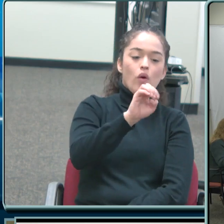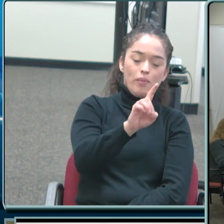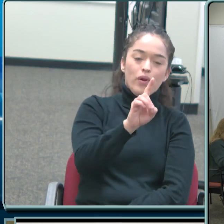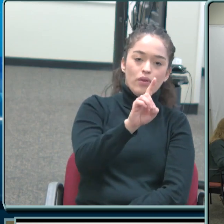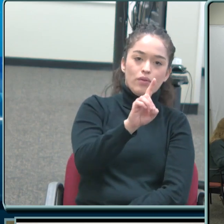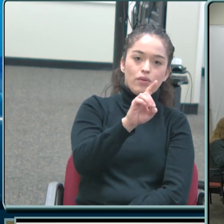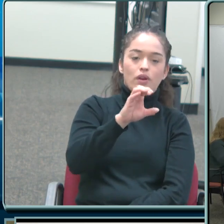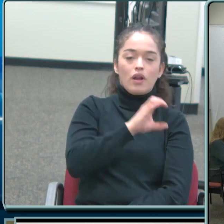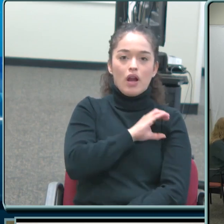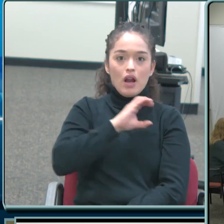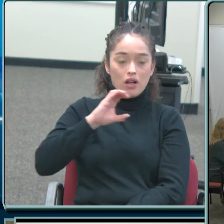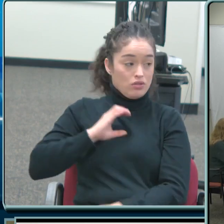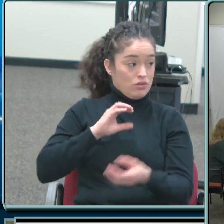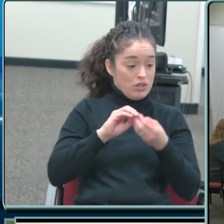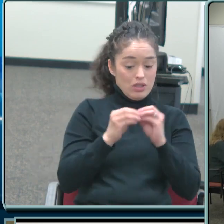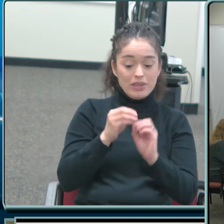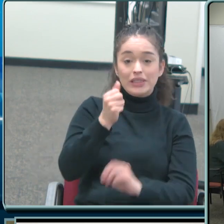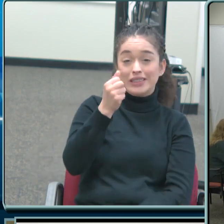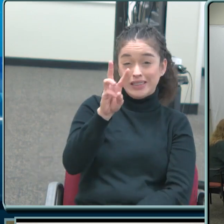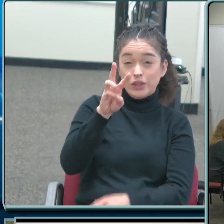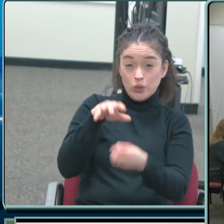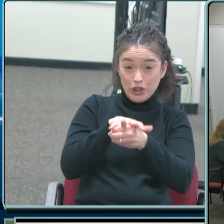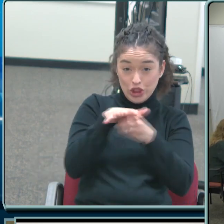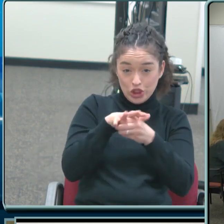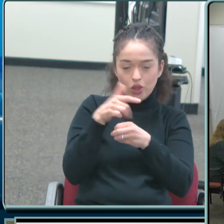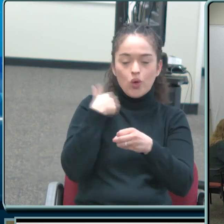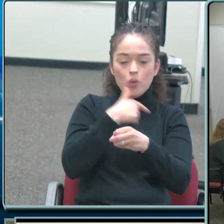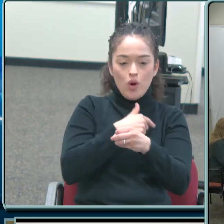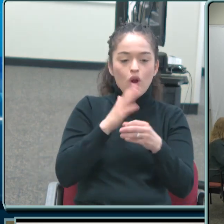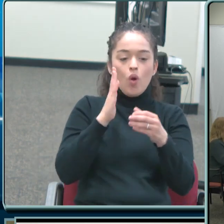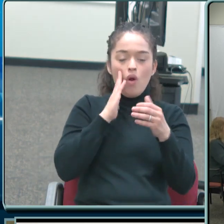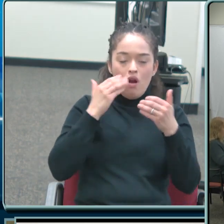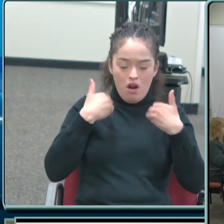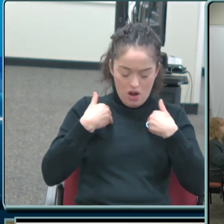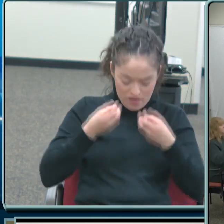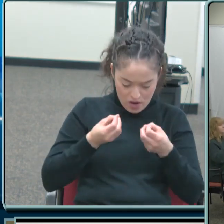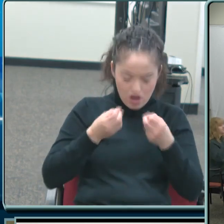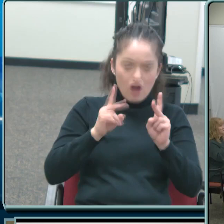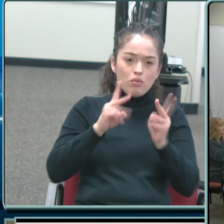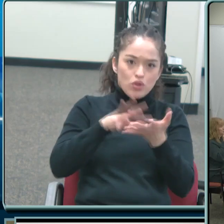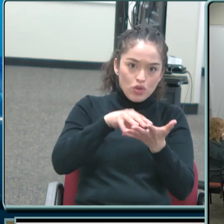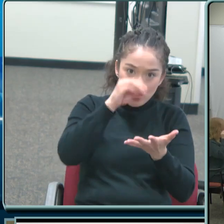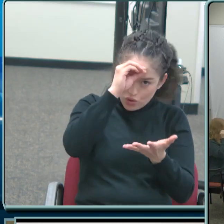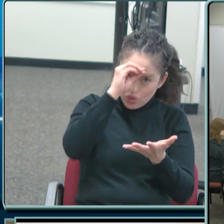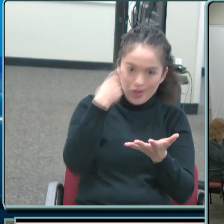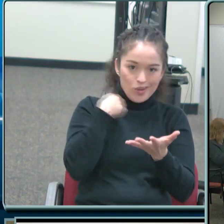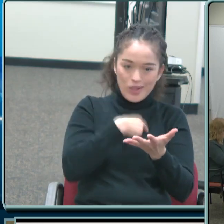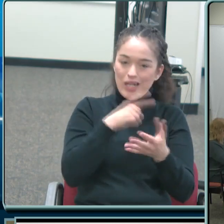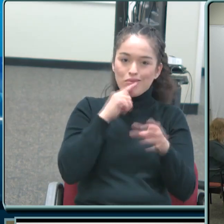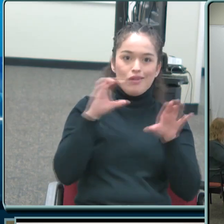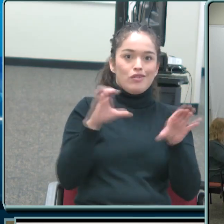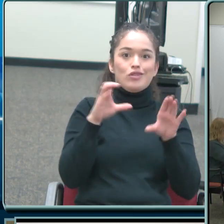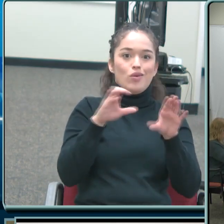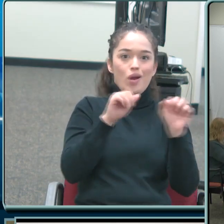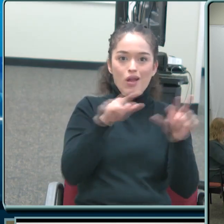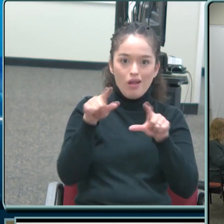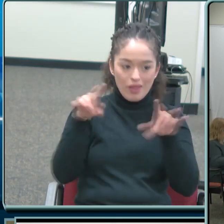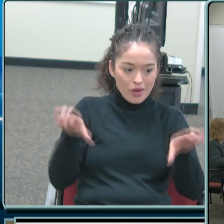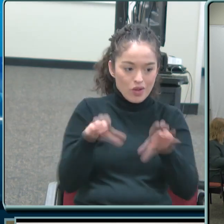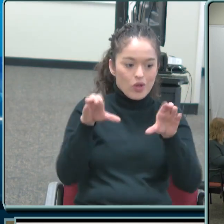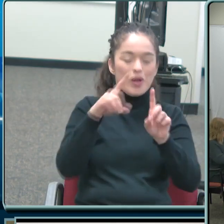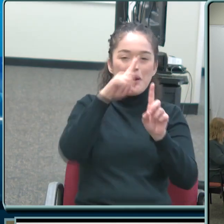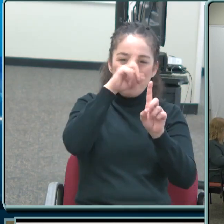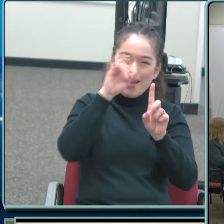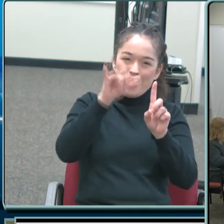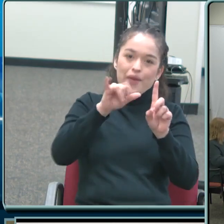6 team, and there are going to be opportunities to learn the work that they are all doing, because it